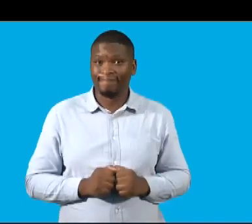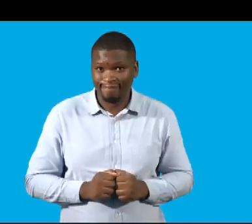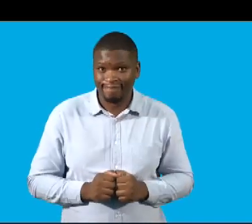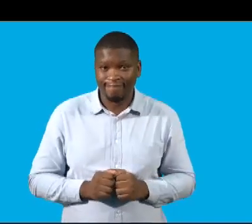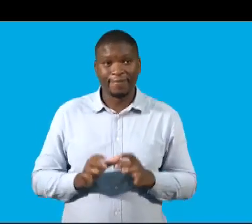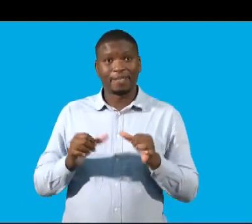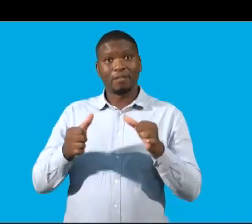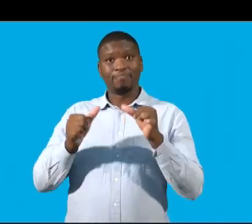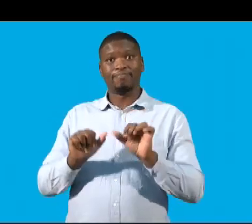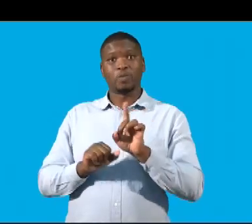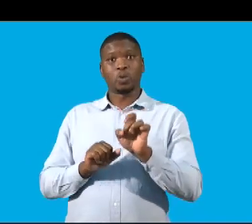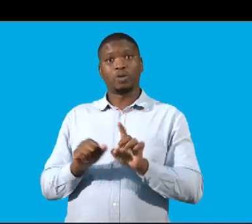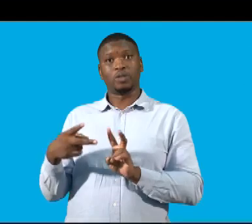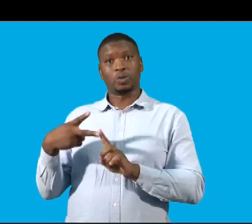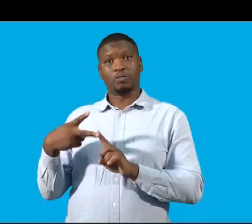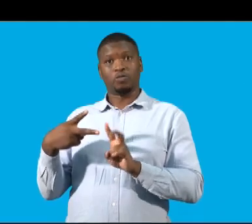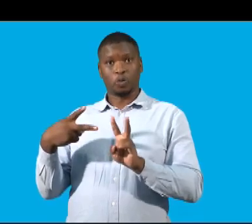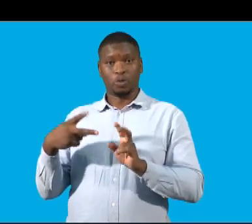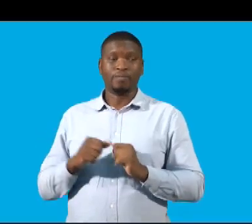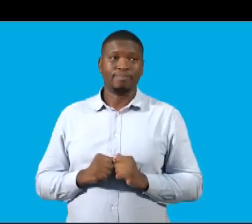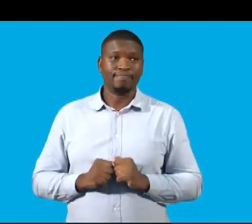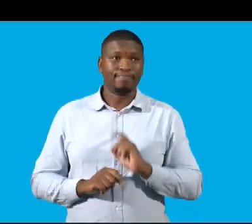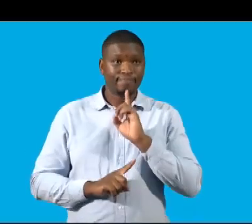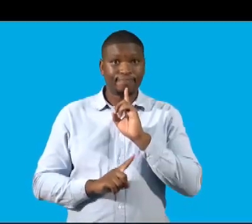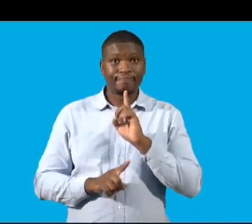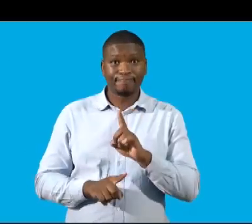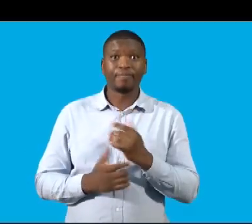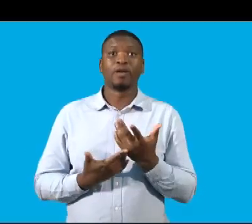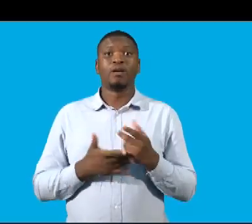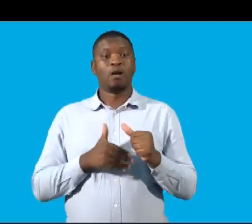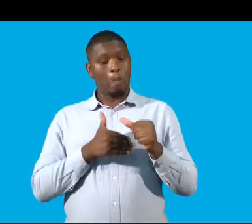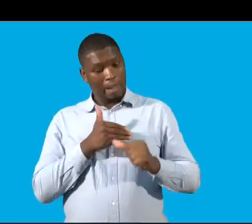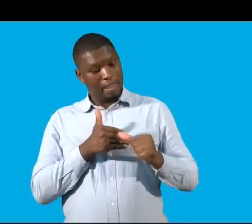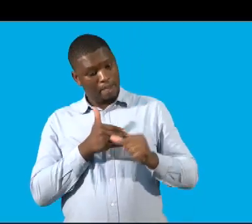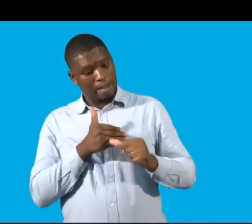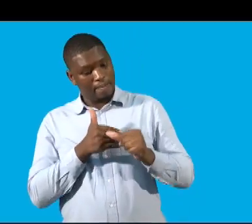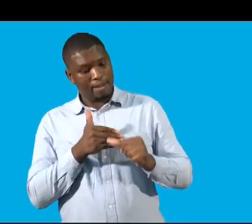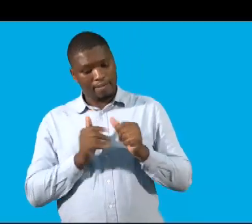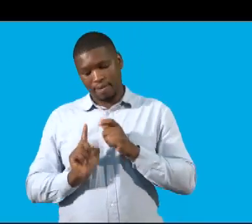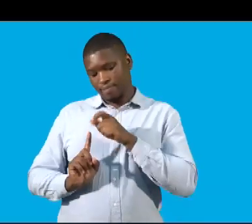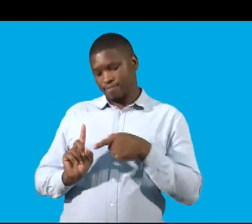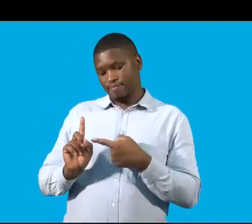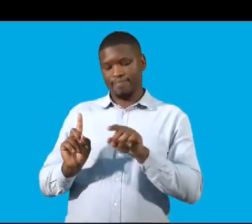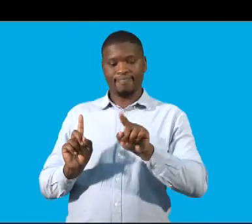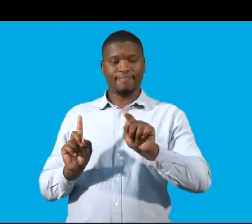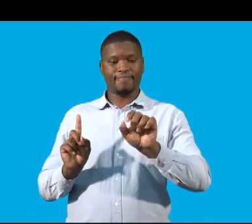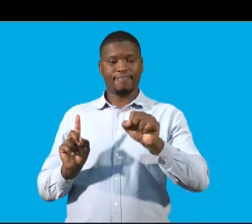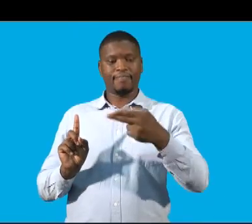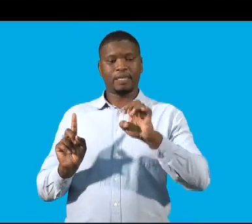answer. Let's go over to that second question. It says there, every month